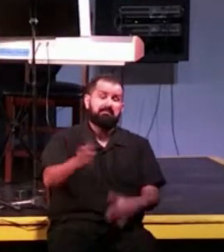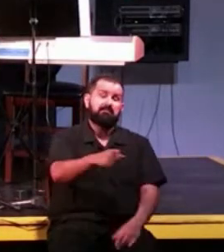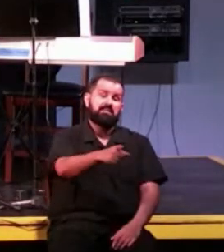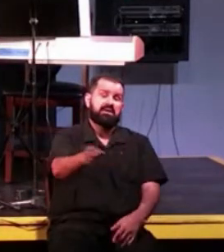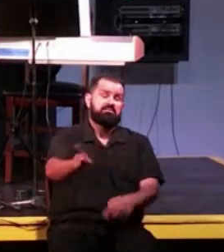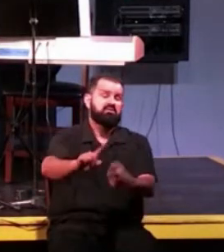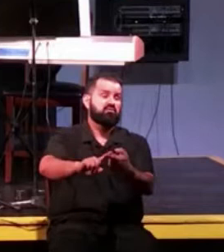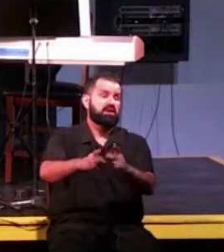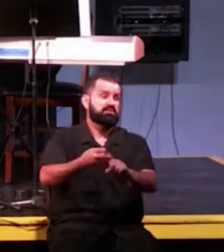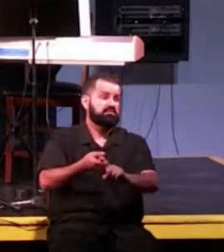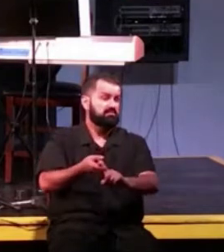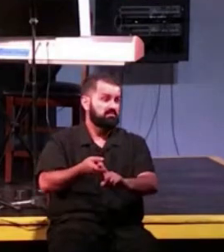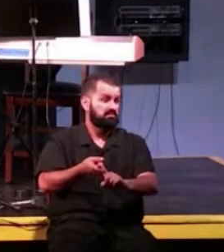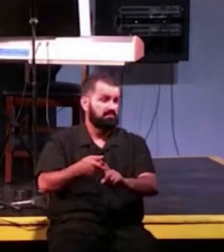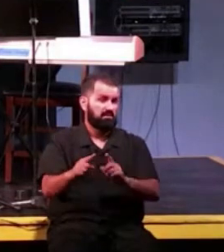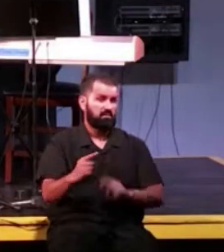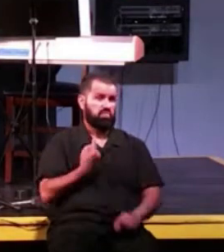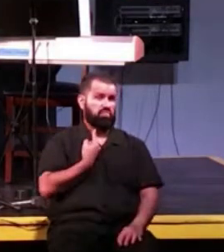been friends.